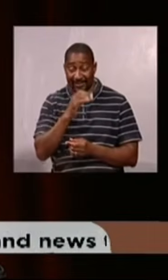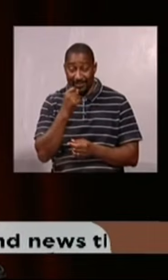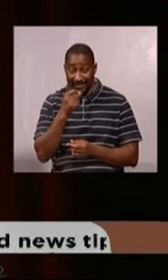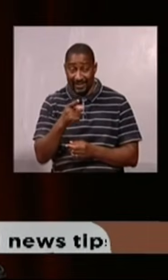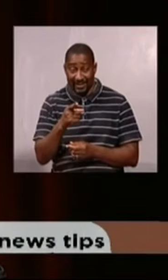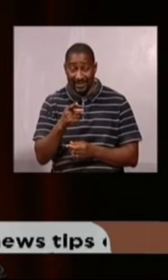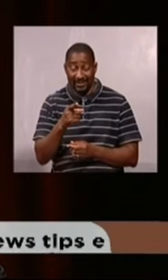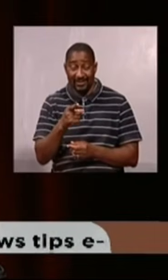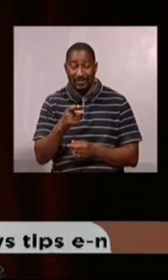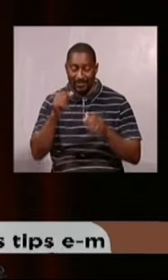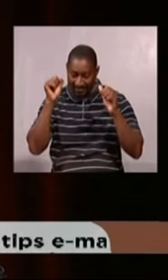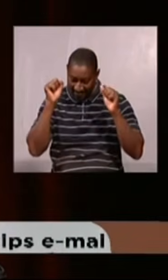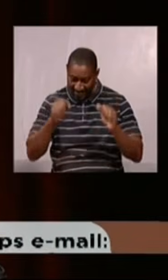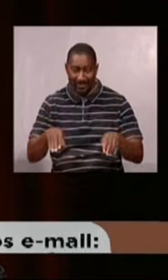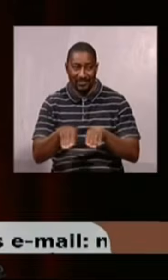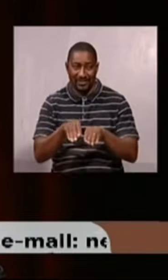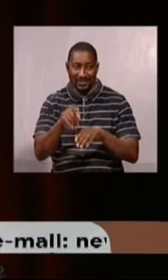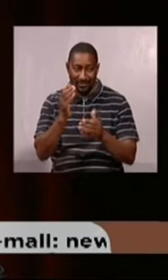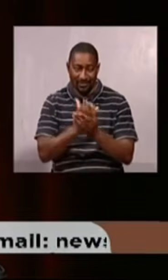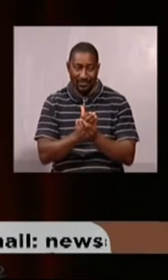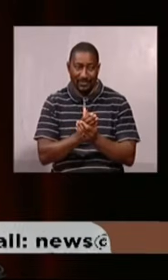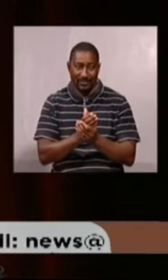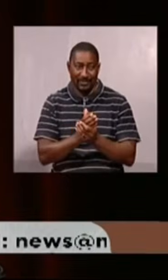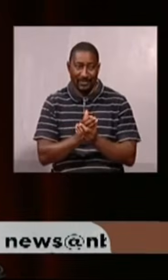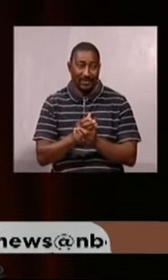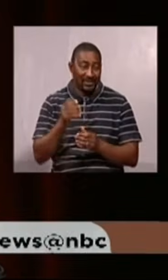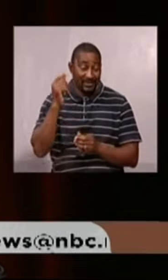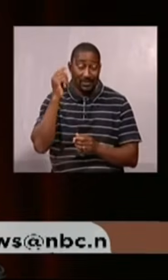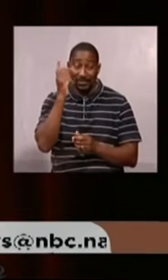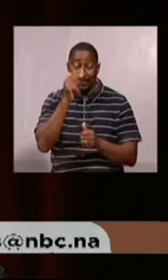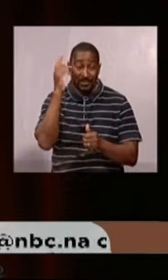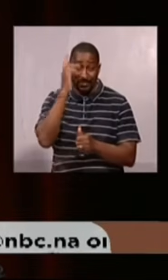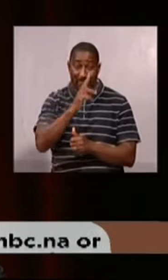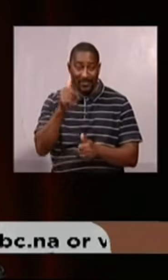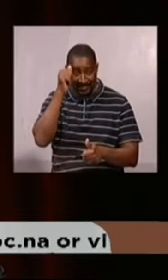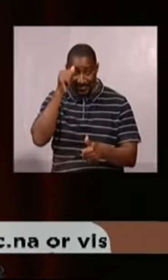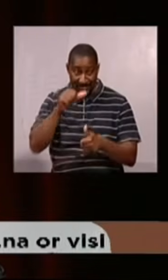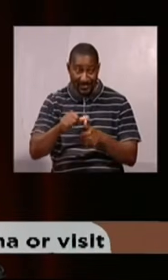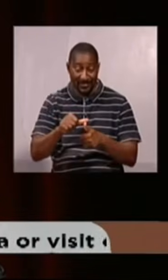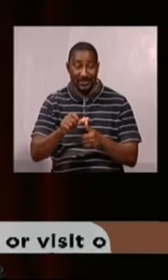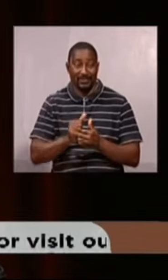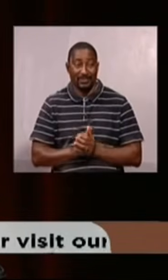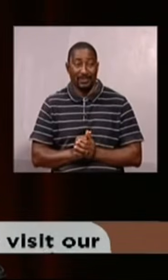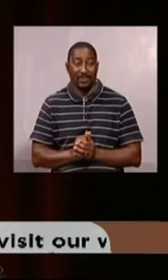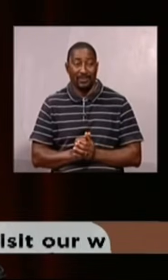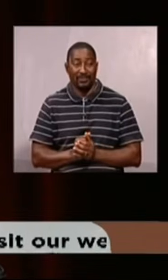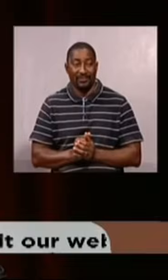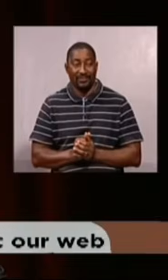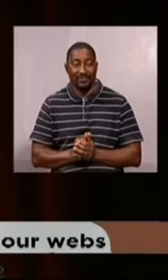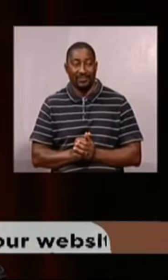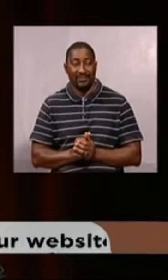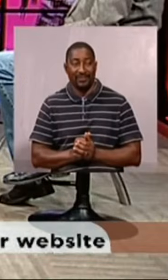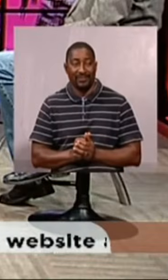something online, you can't delete, you can't erase, because the memory remembers a lot. So that's one